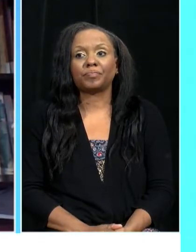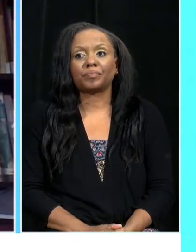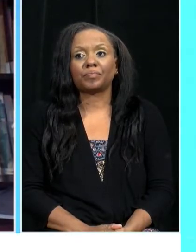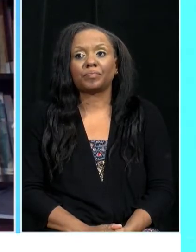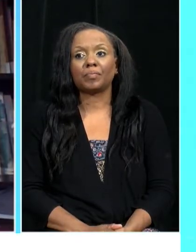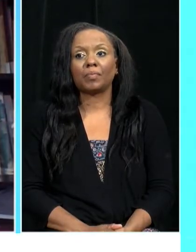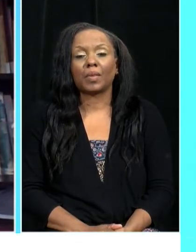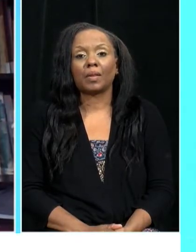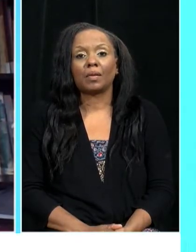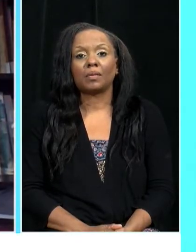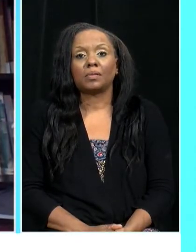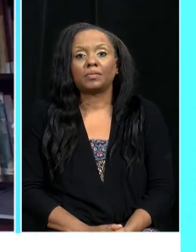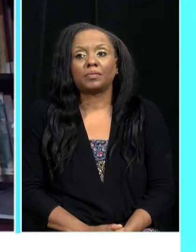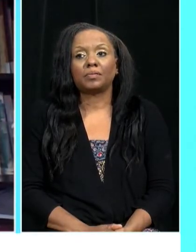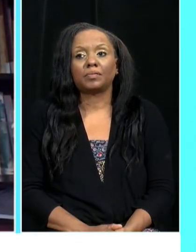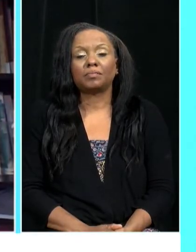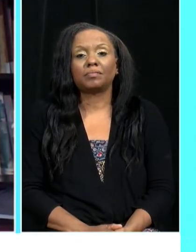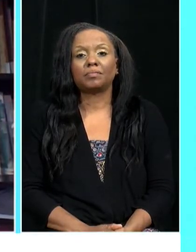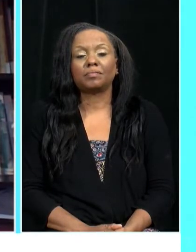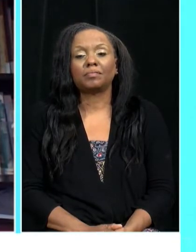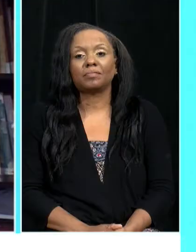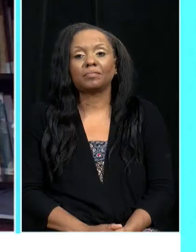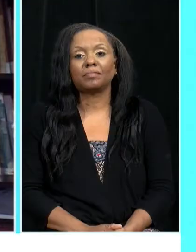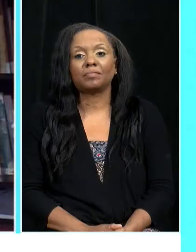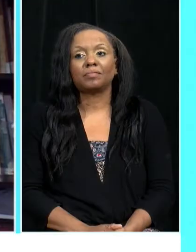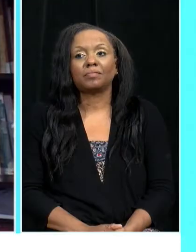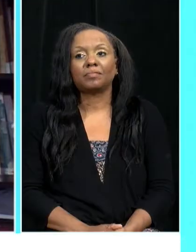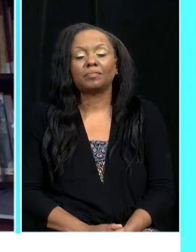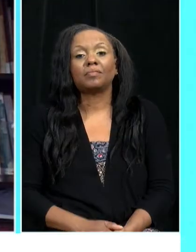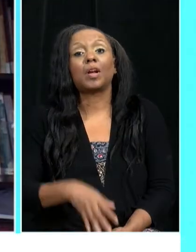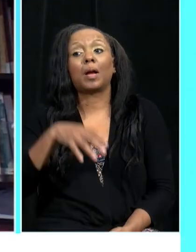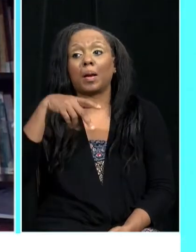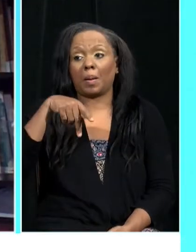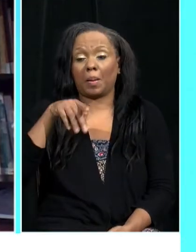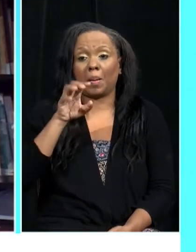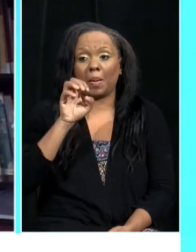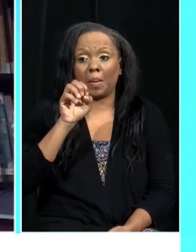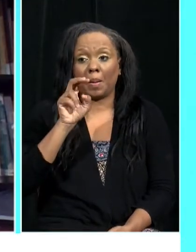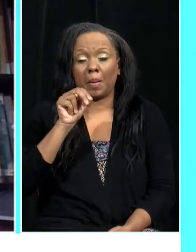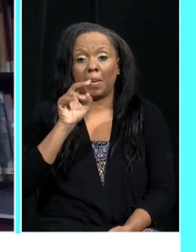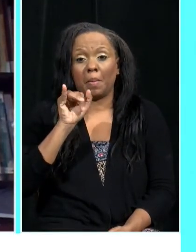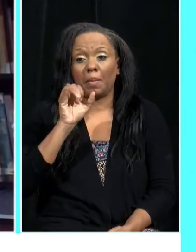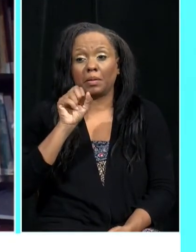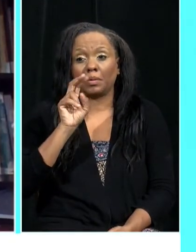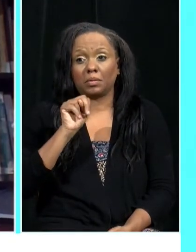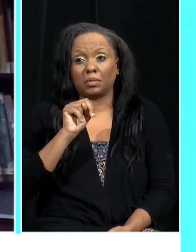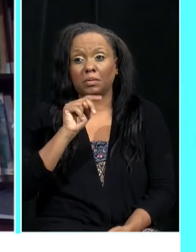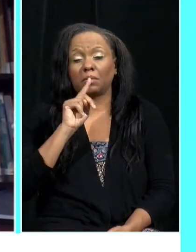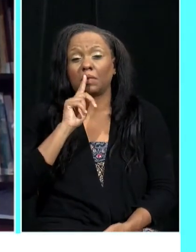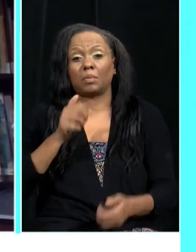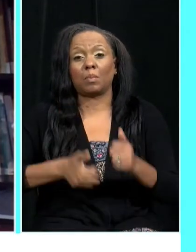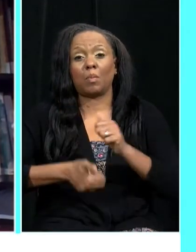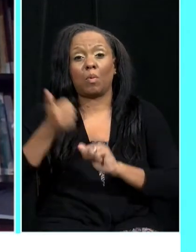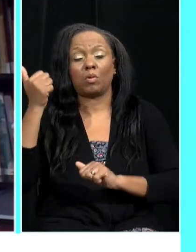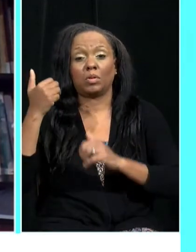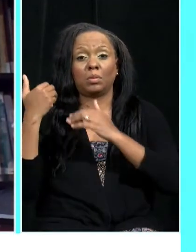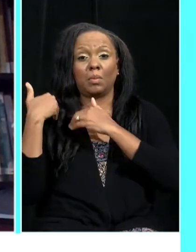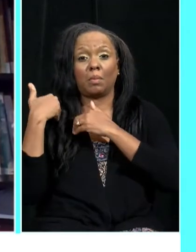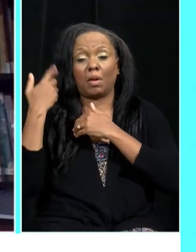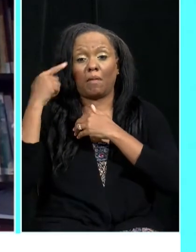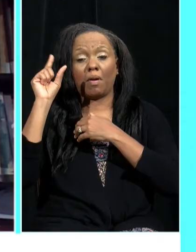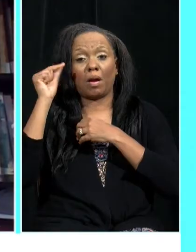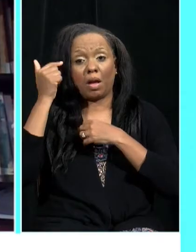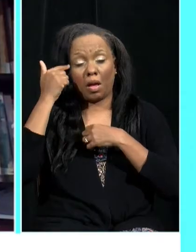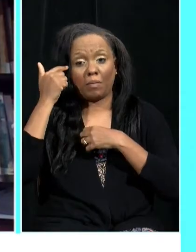funded in the way pensions are funding, and it's largely responsibility of government. And it is reasonable to